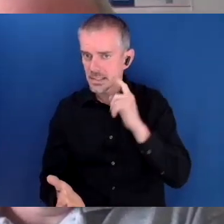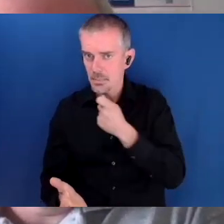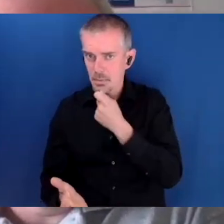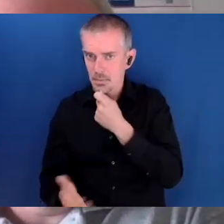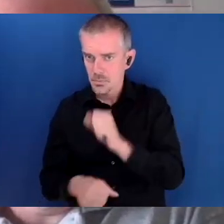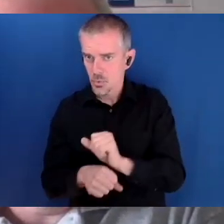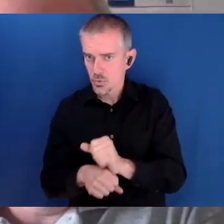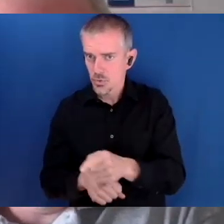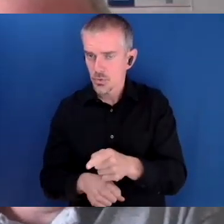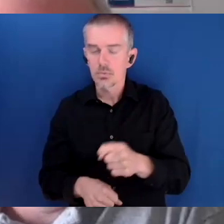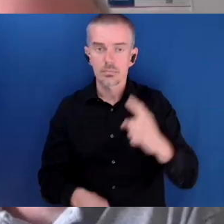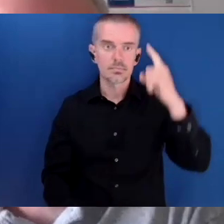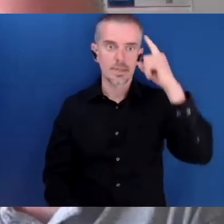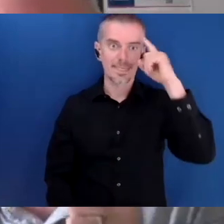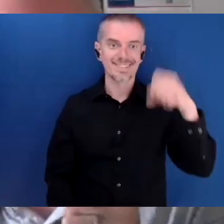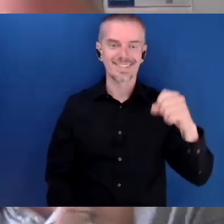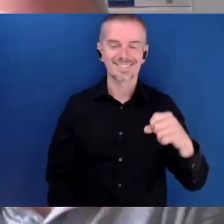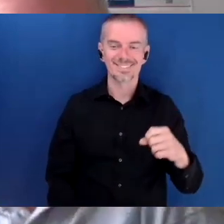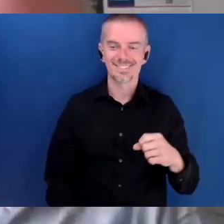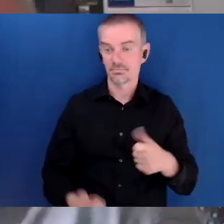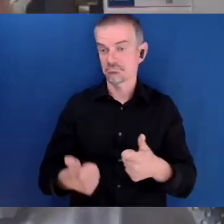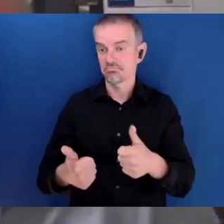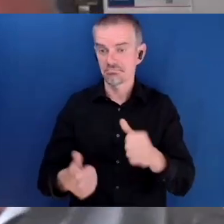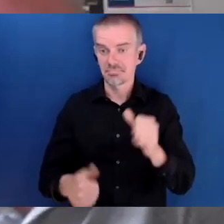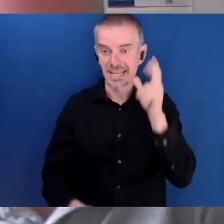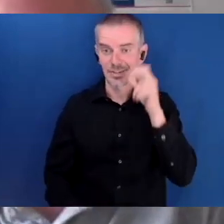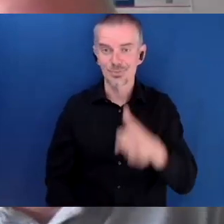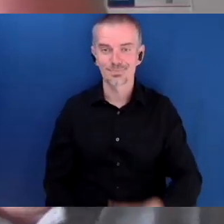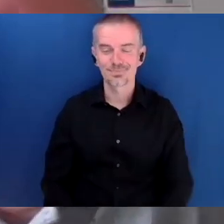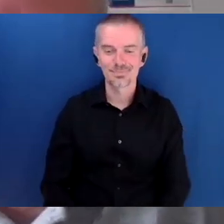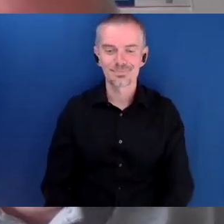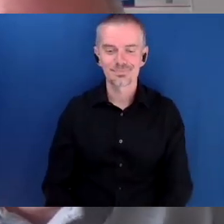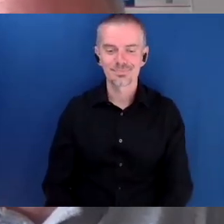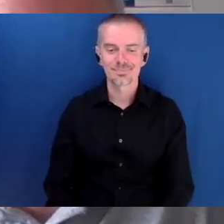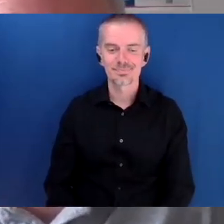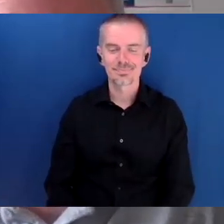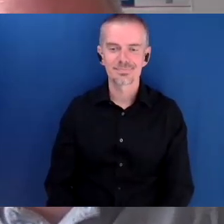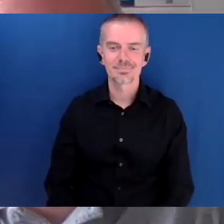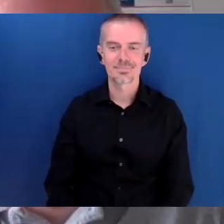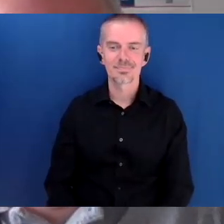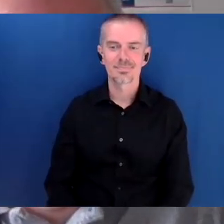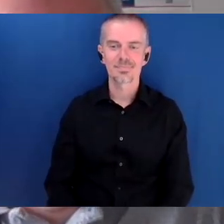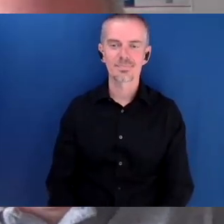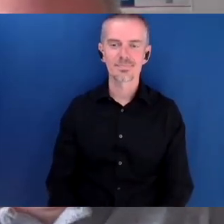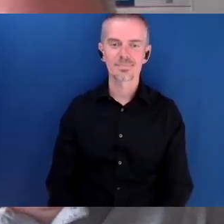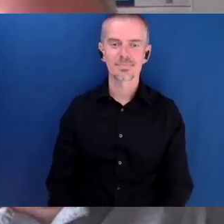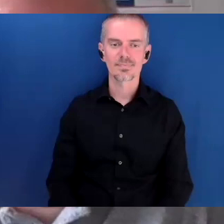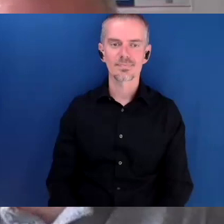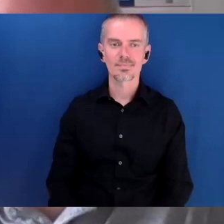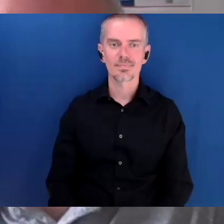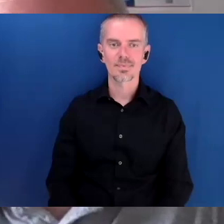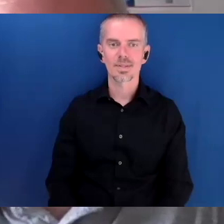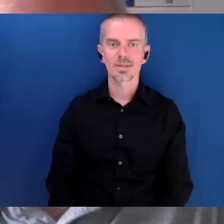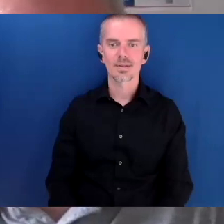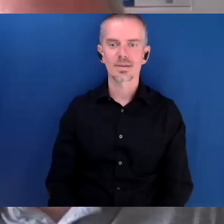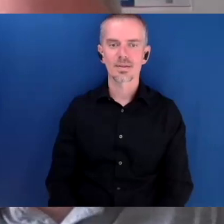I think I am. Can you hear me? Yeah, great. Okay, Awesome. great. So I wonder, think